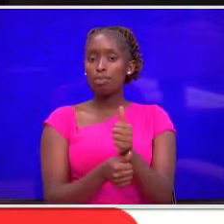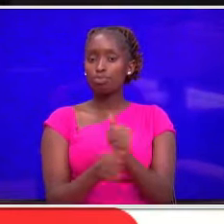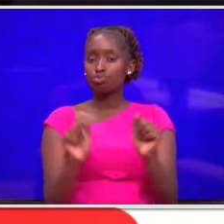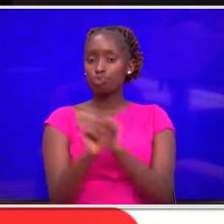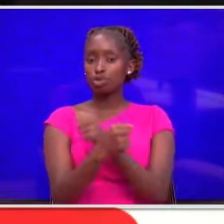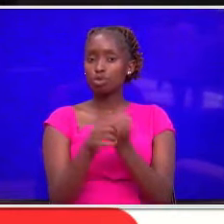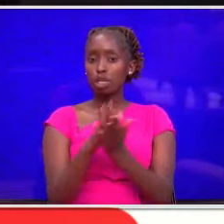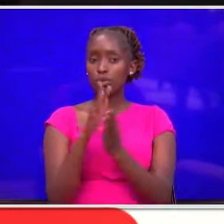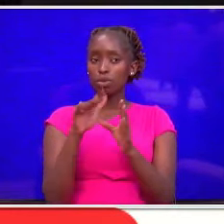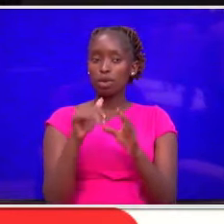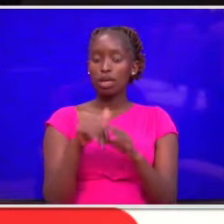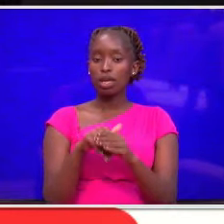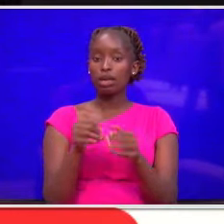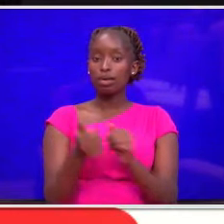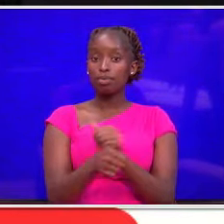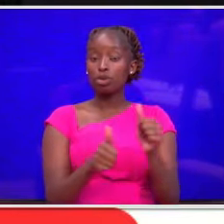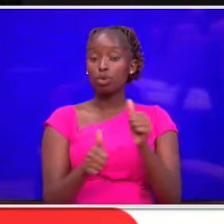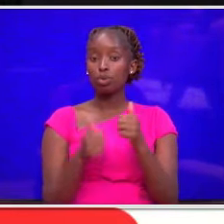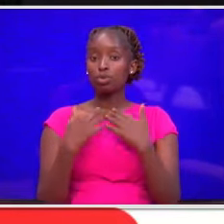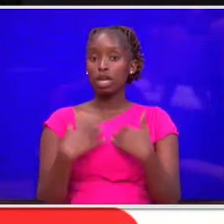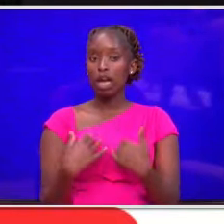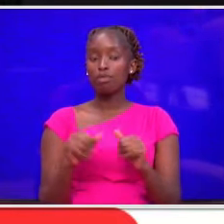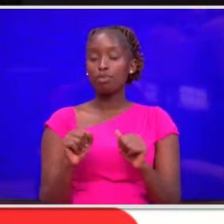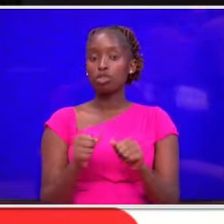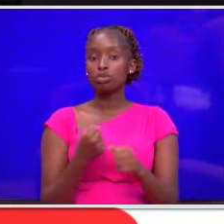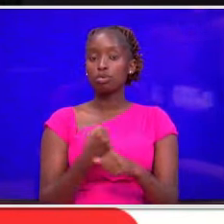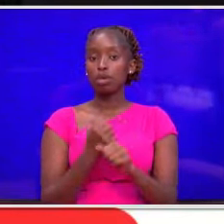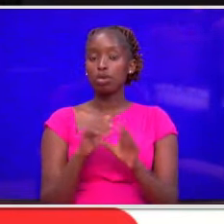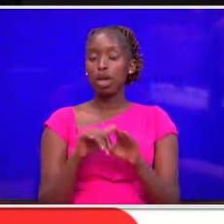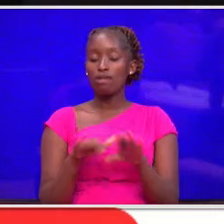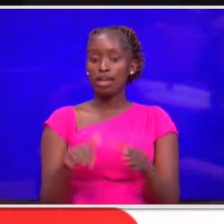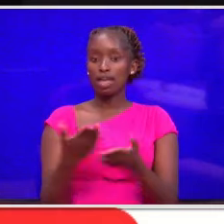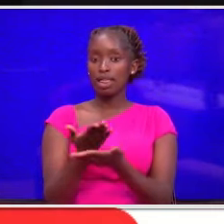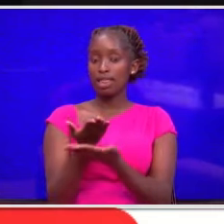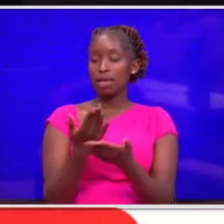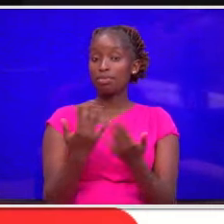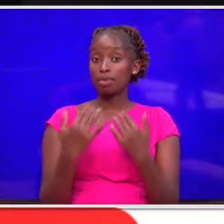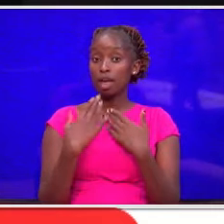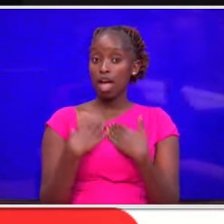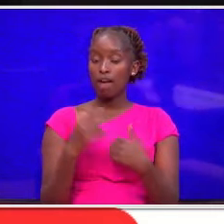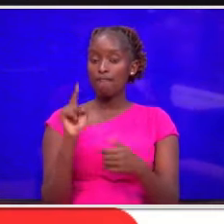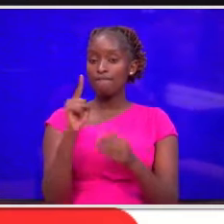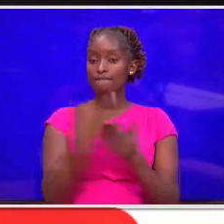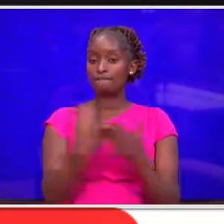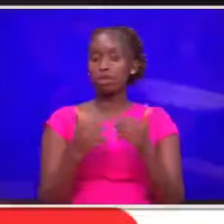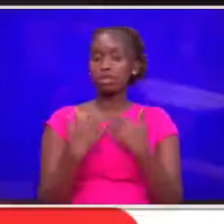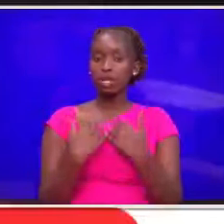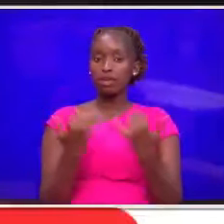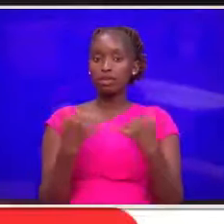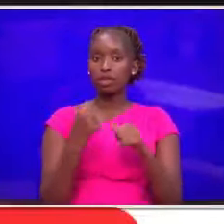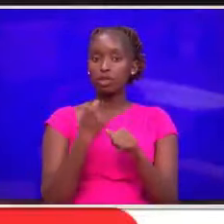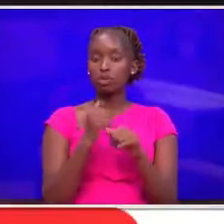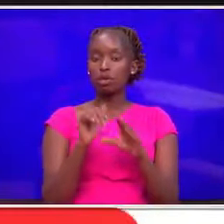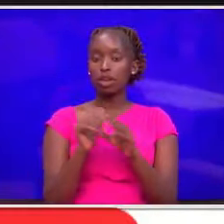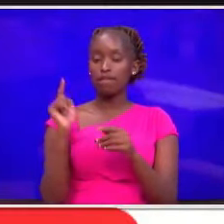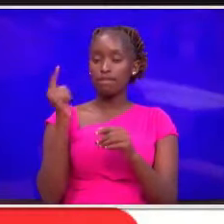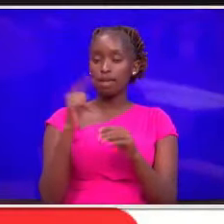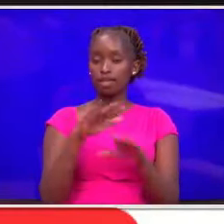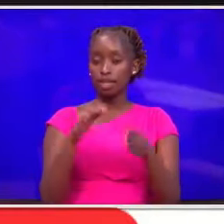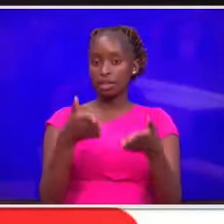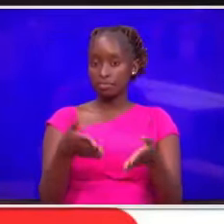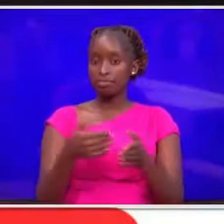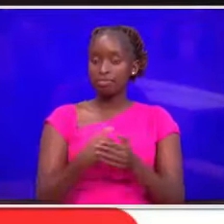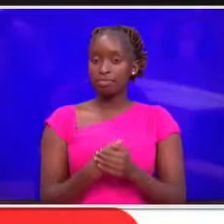manner that he has been endangered. So that ought to be the first thing that we begin with today. And for the political figures